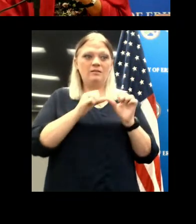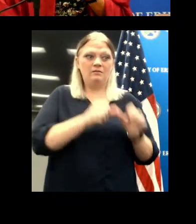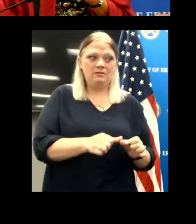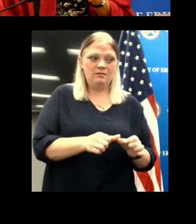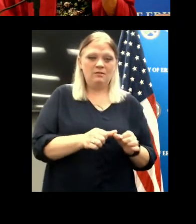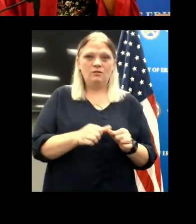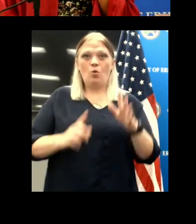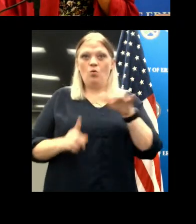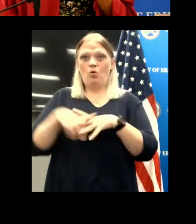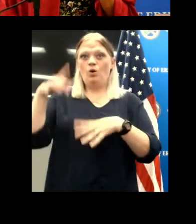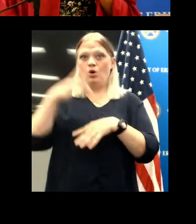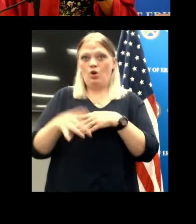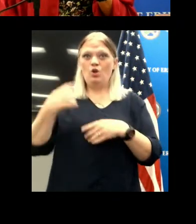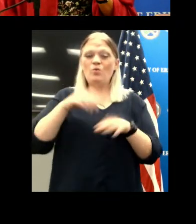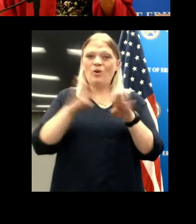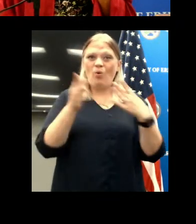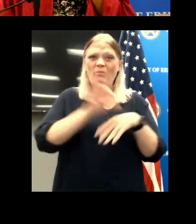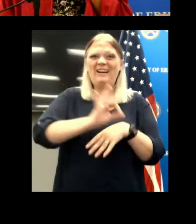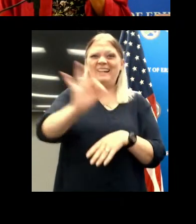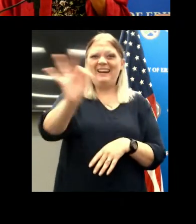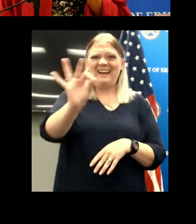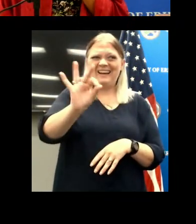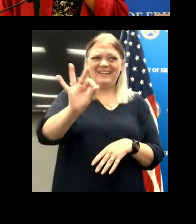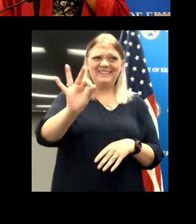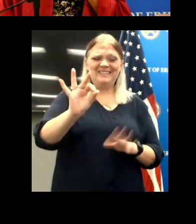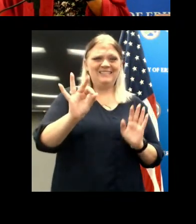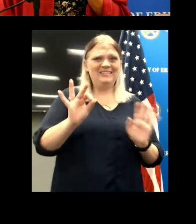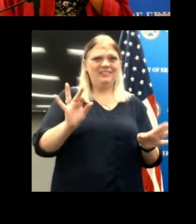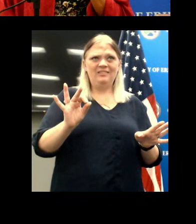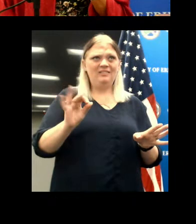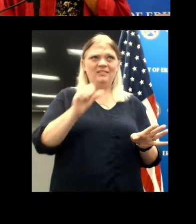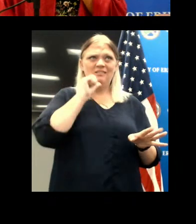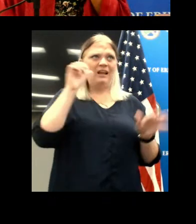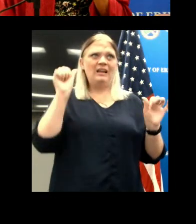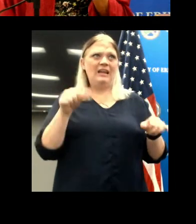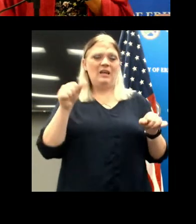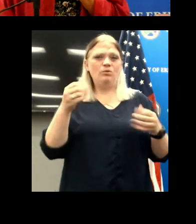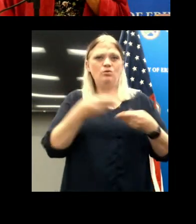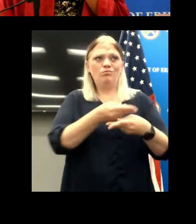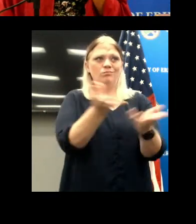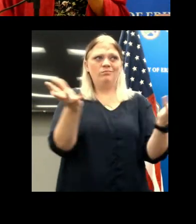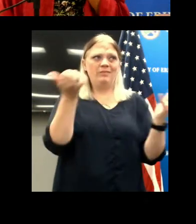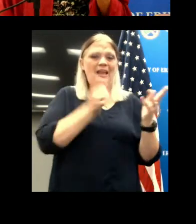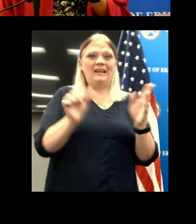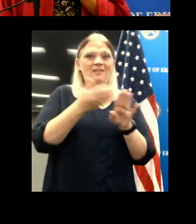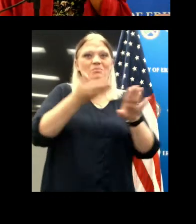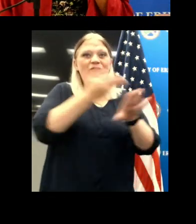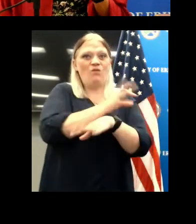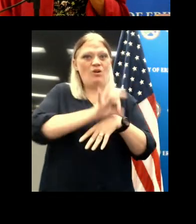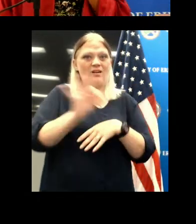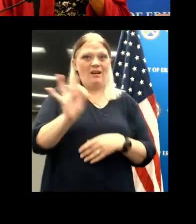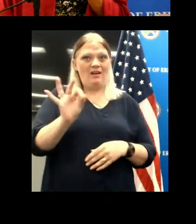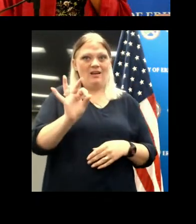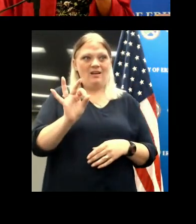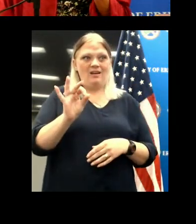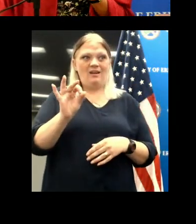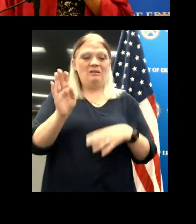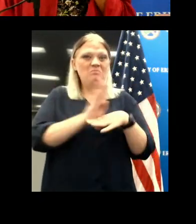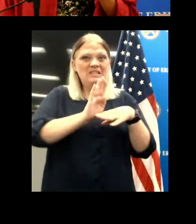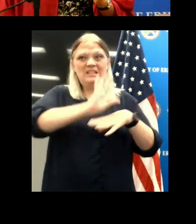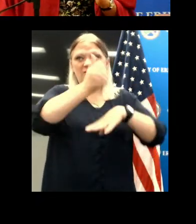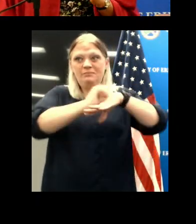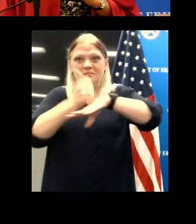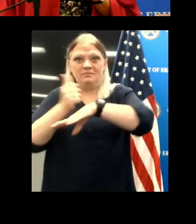early. And remember, we open up at 9, so we are not able to distribute anything before 9 o'clock because everybody's busy setting